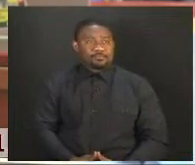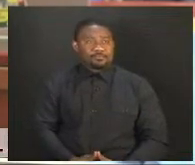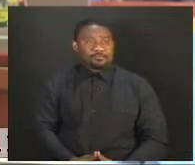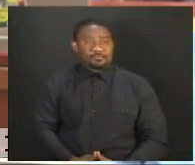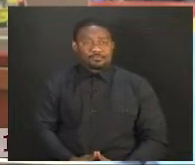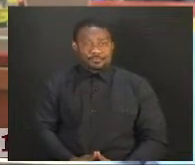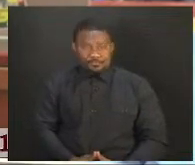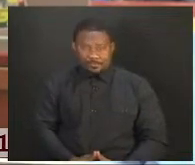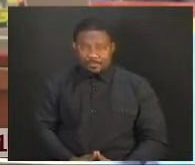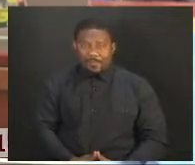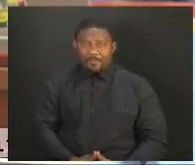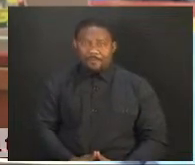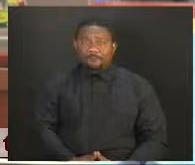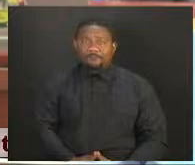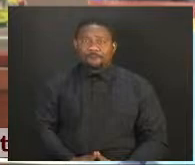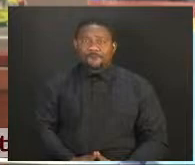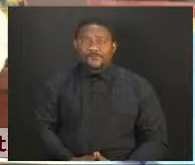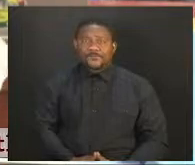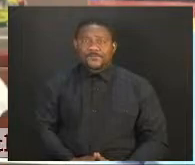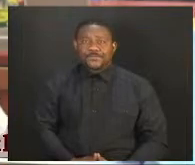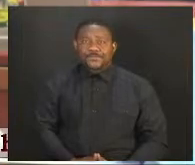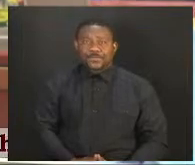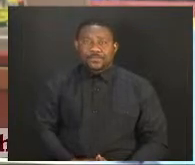It doesn't come up. Thank you.